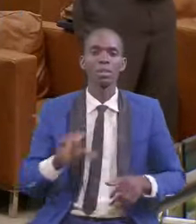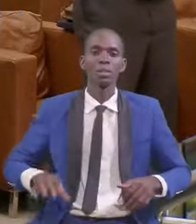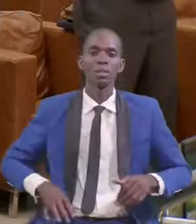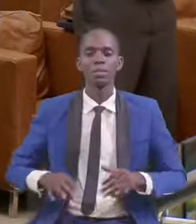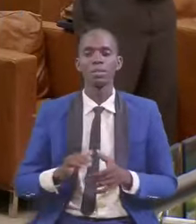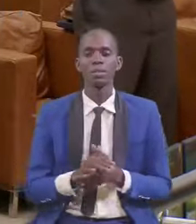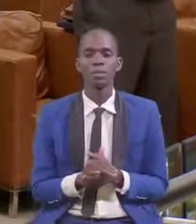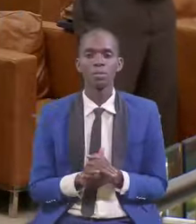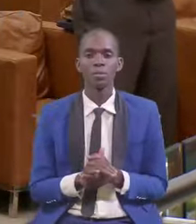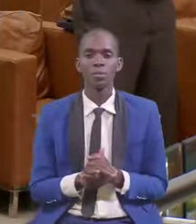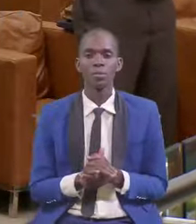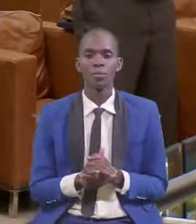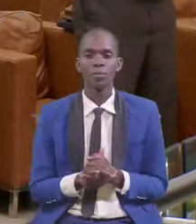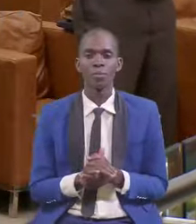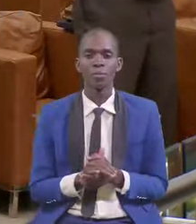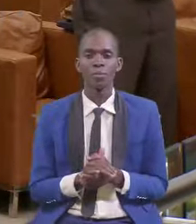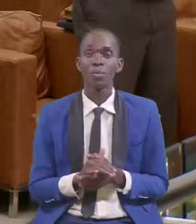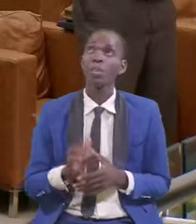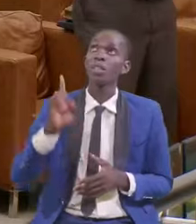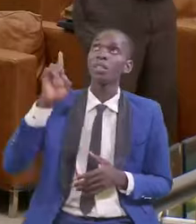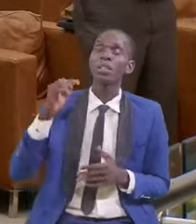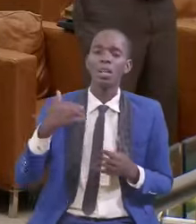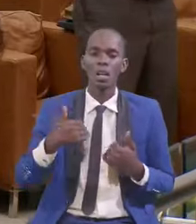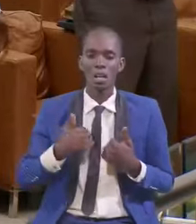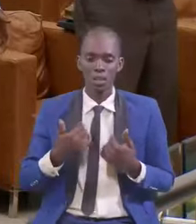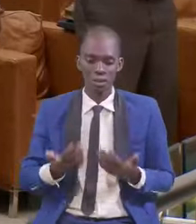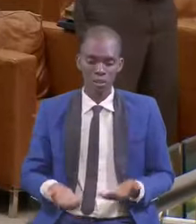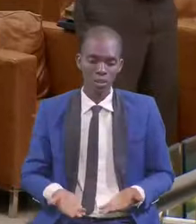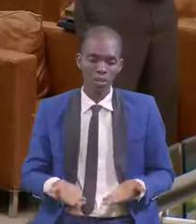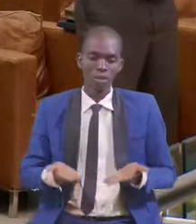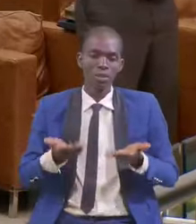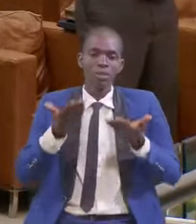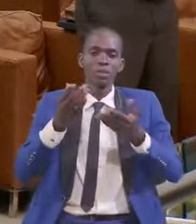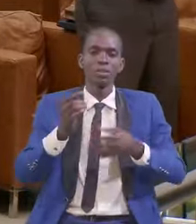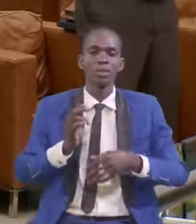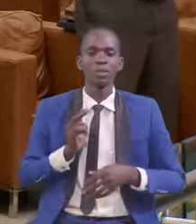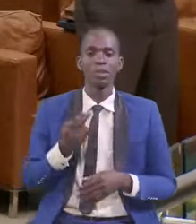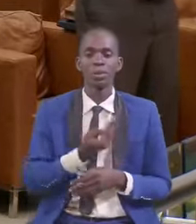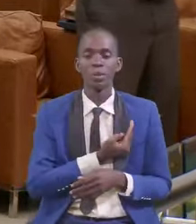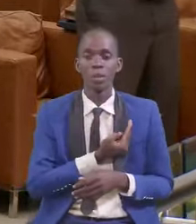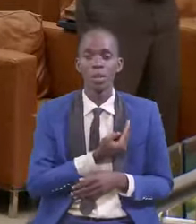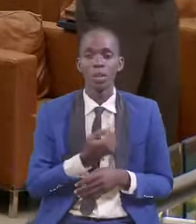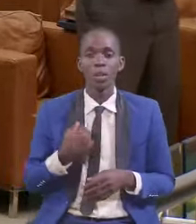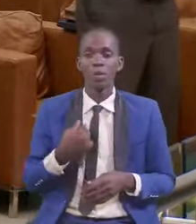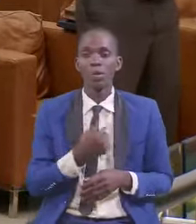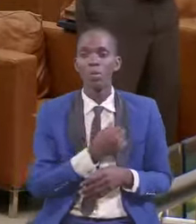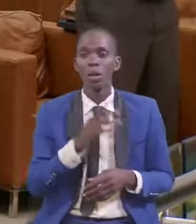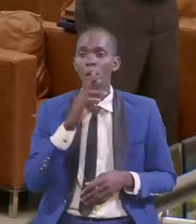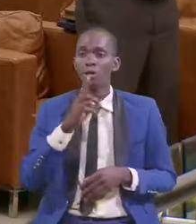Christ he has he has exalted us our truly